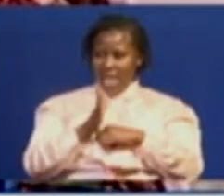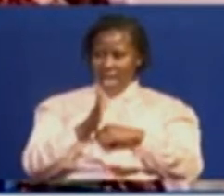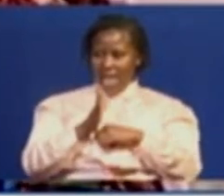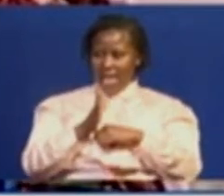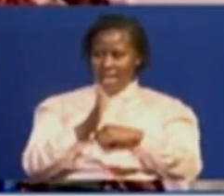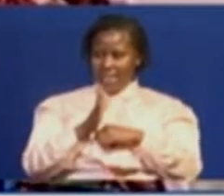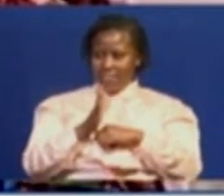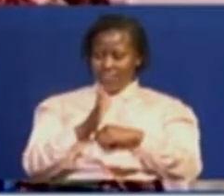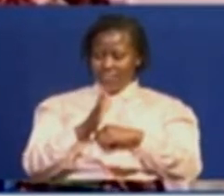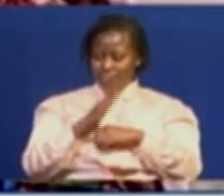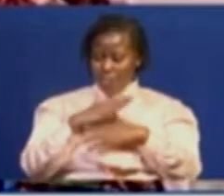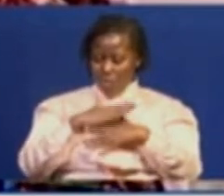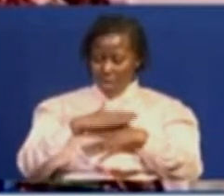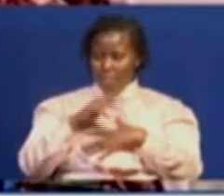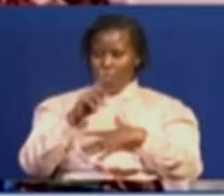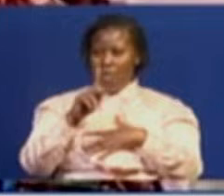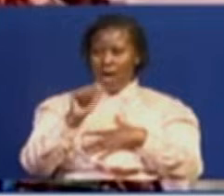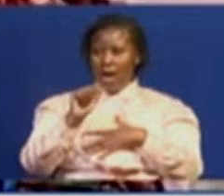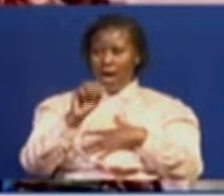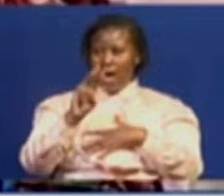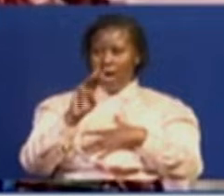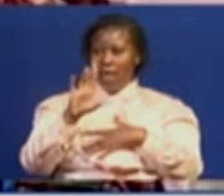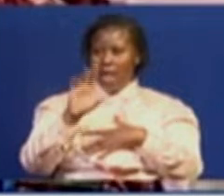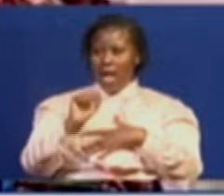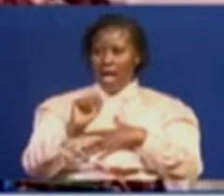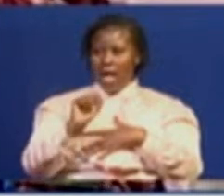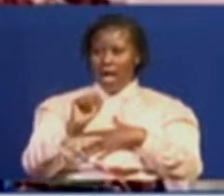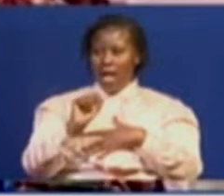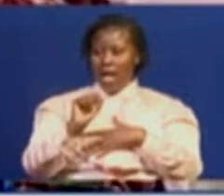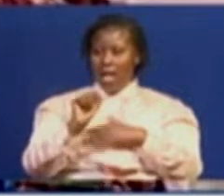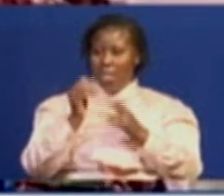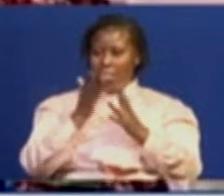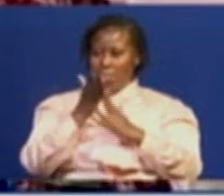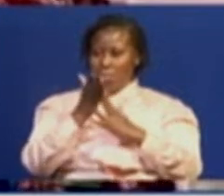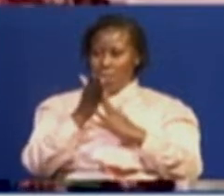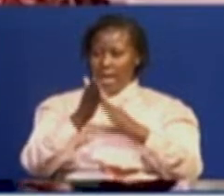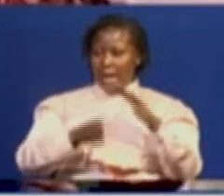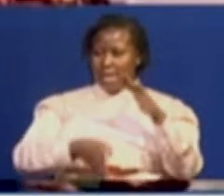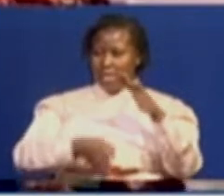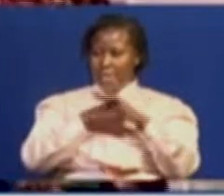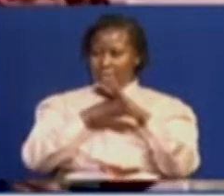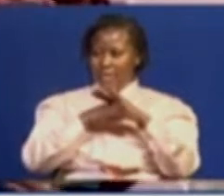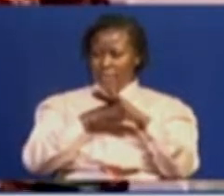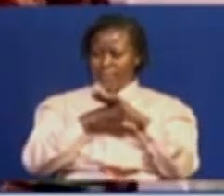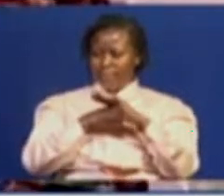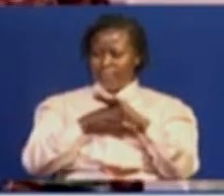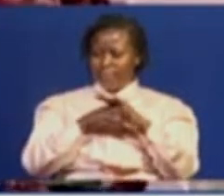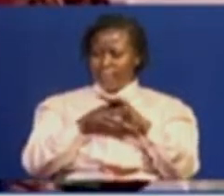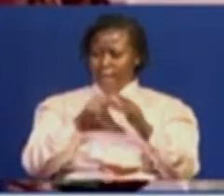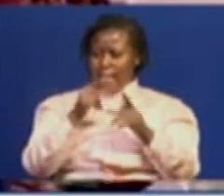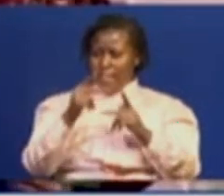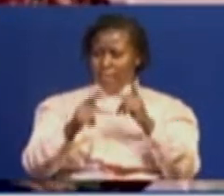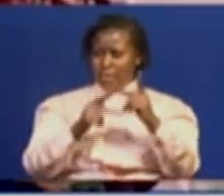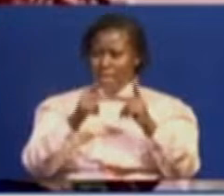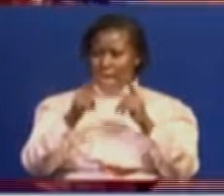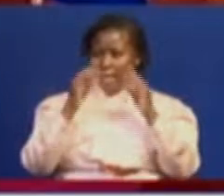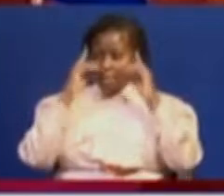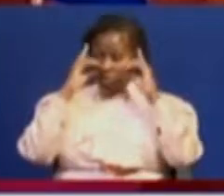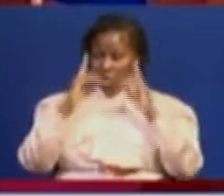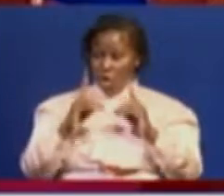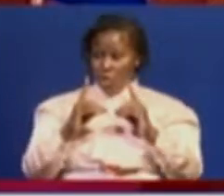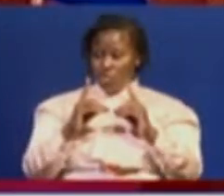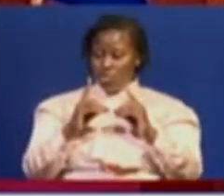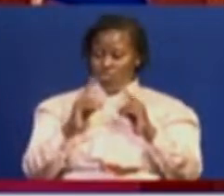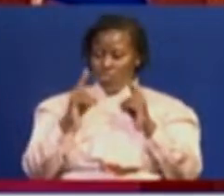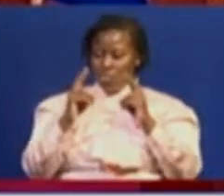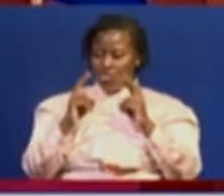County, Honorable Kawira Mwangaza, from office through impeachment. In the processes and in your decision to move